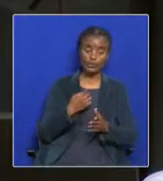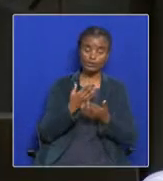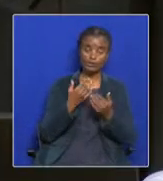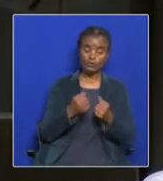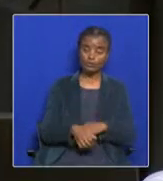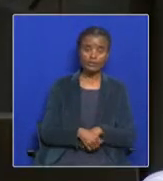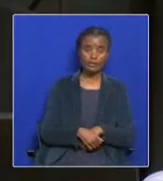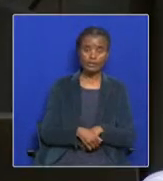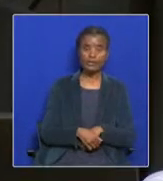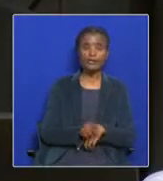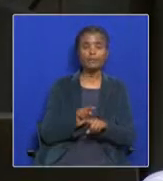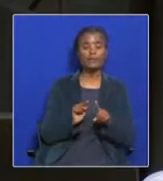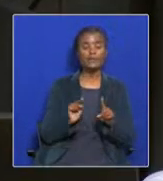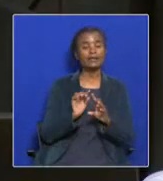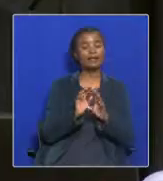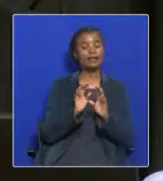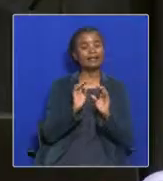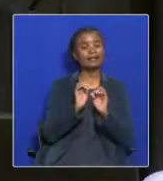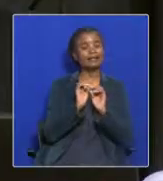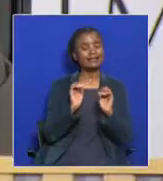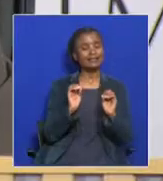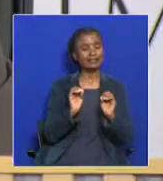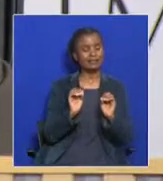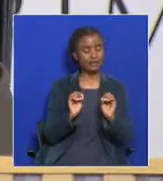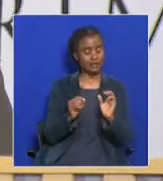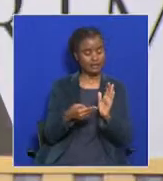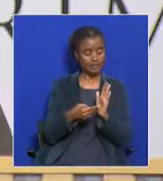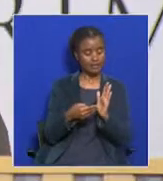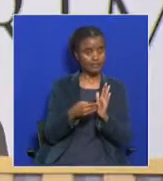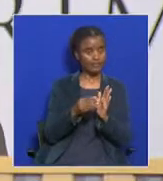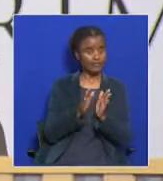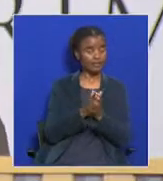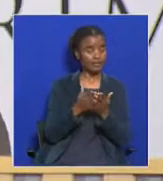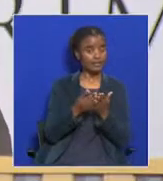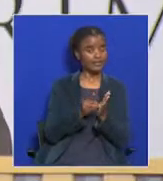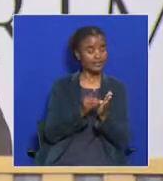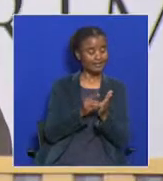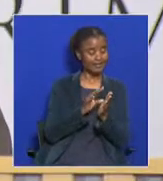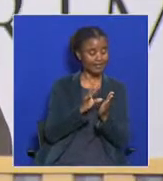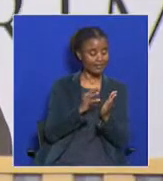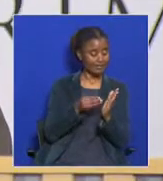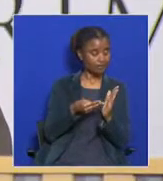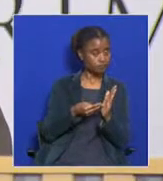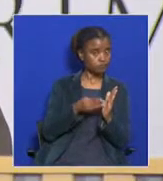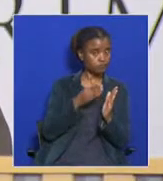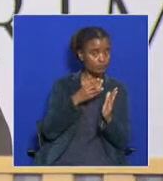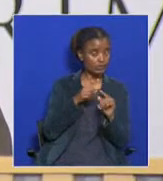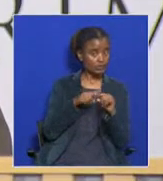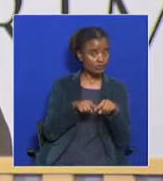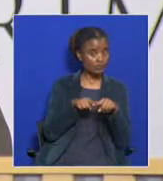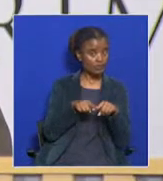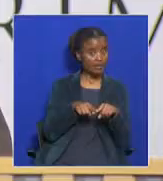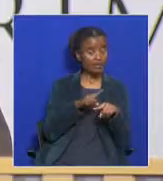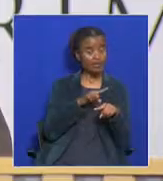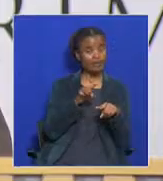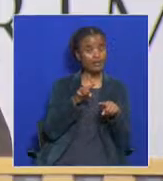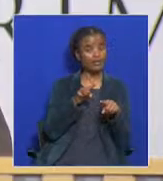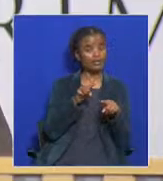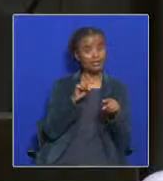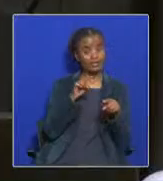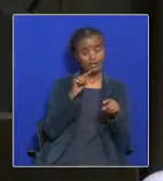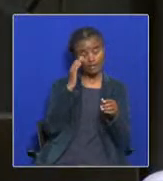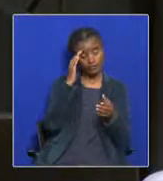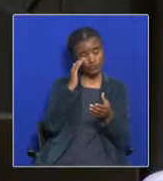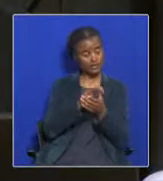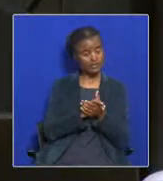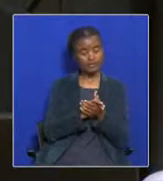here in that diary is reliable, and I'm suggesting to you that my view, the